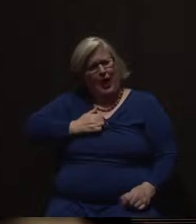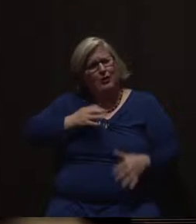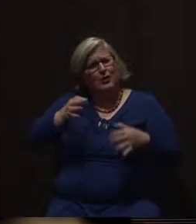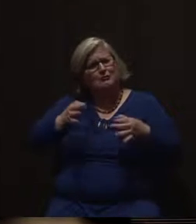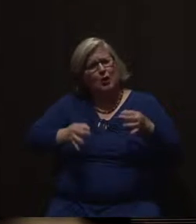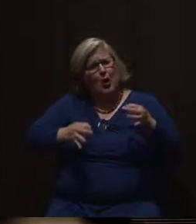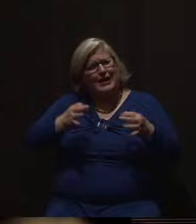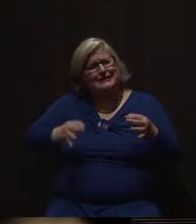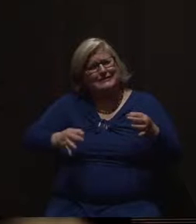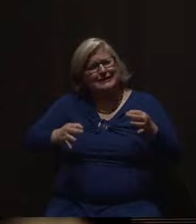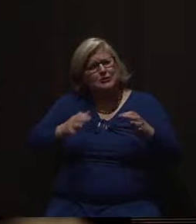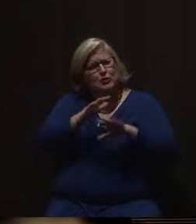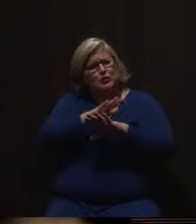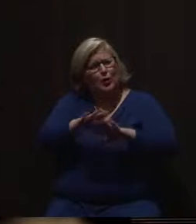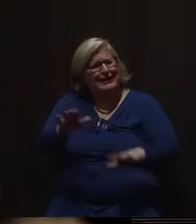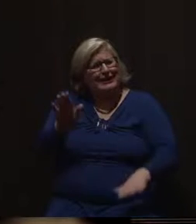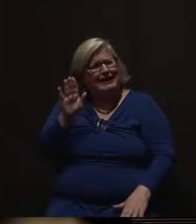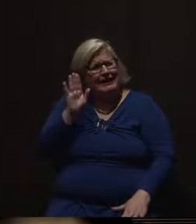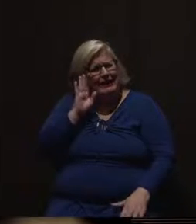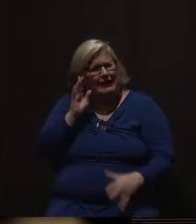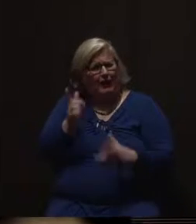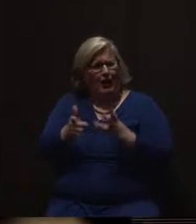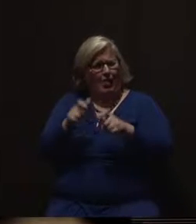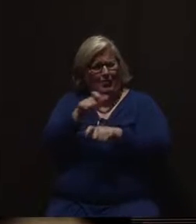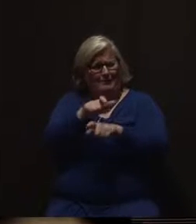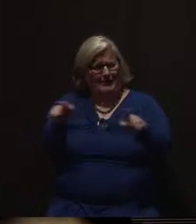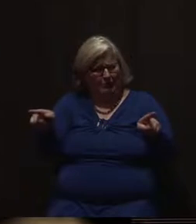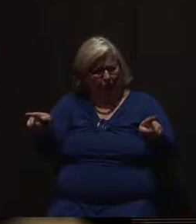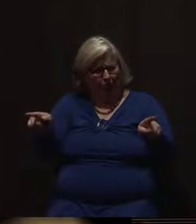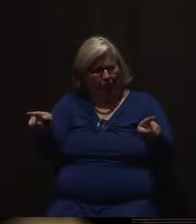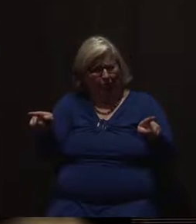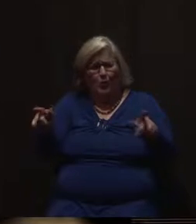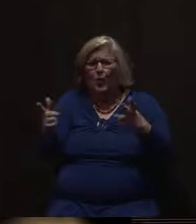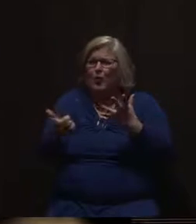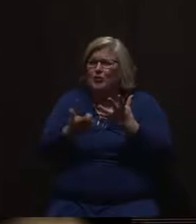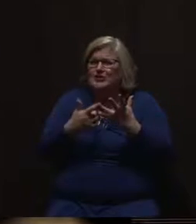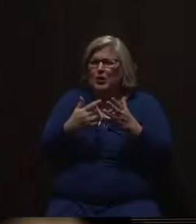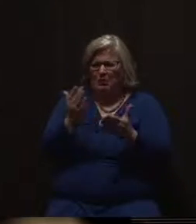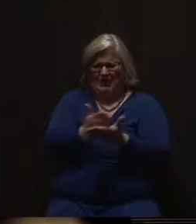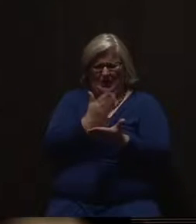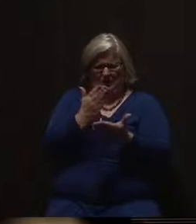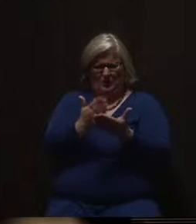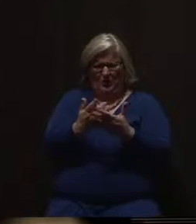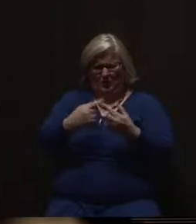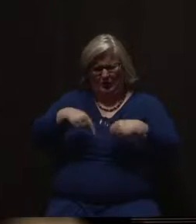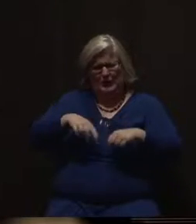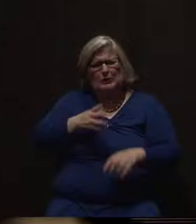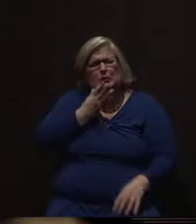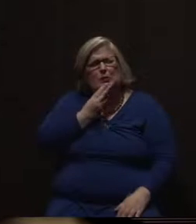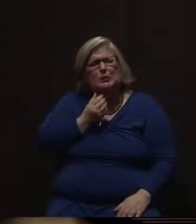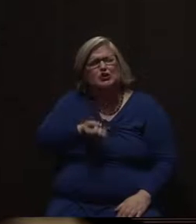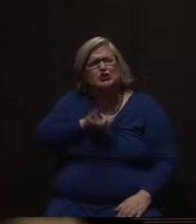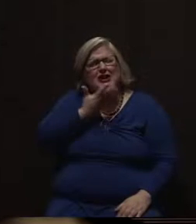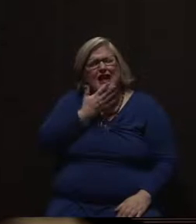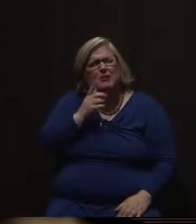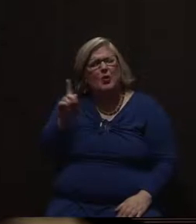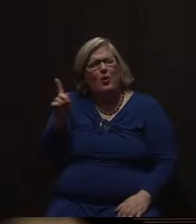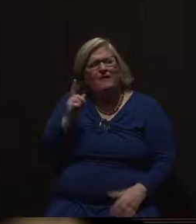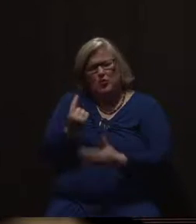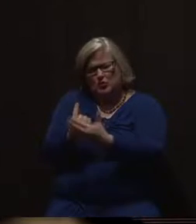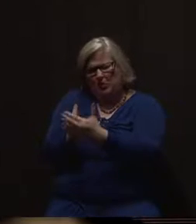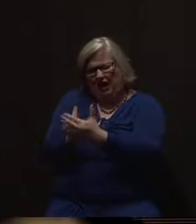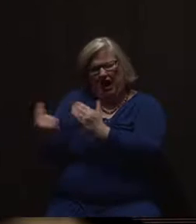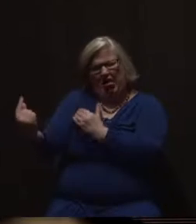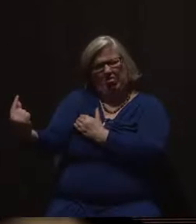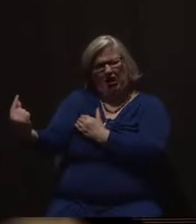othering other people is basically what we do with shame. How do we deal with shame when we're talking about love politics? And I'm wondering, especially given